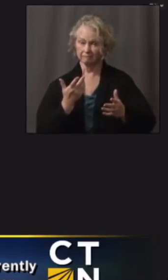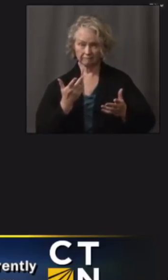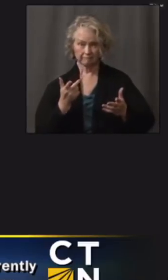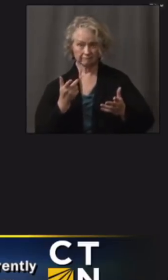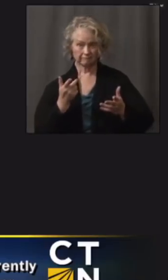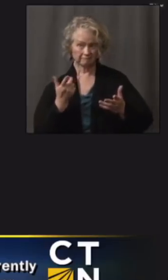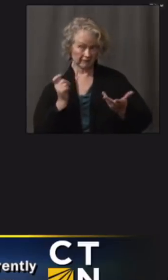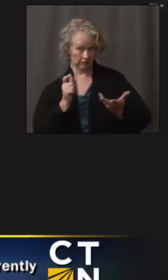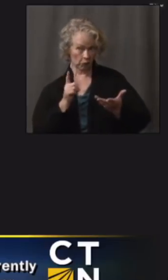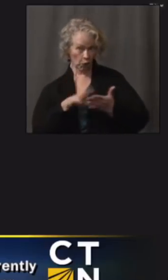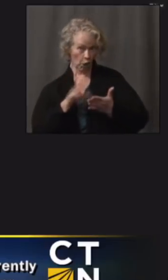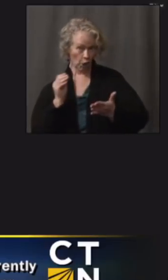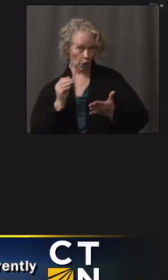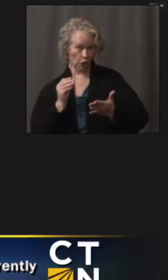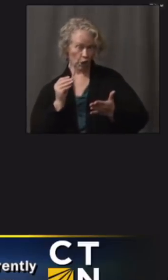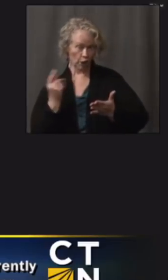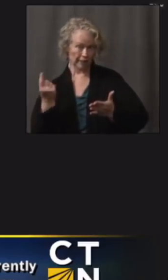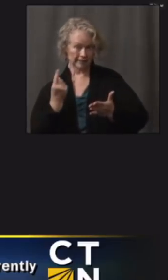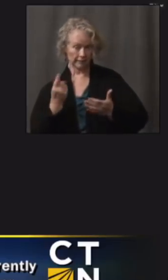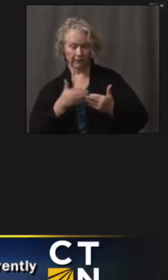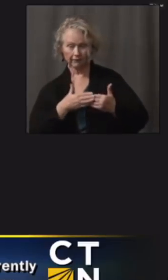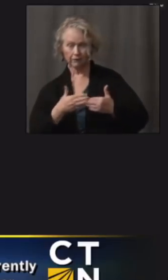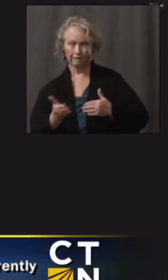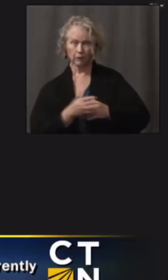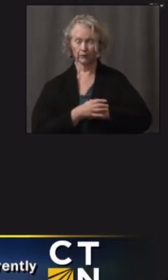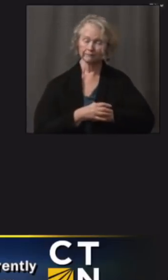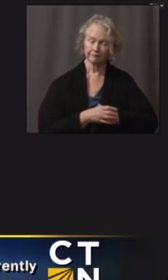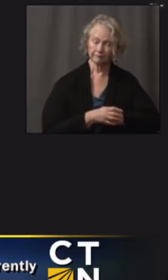to be learned going forward?